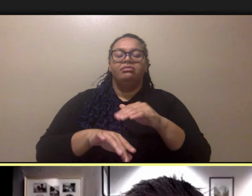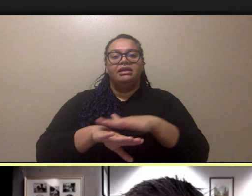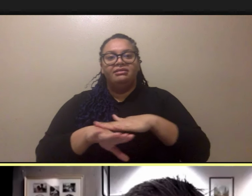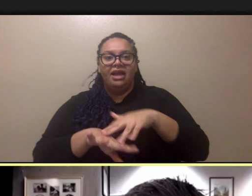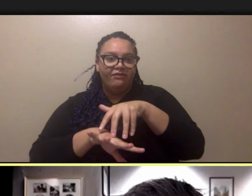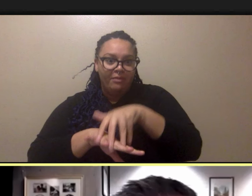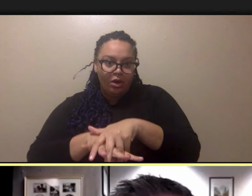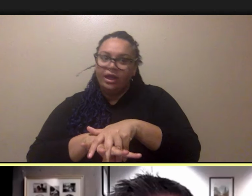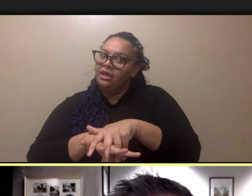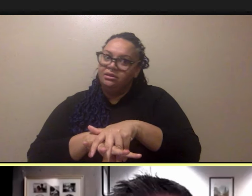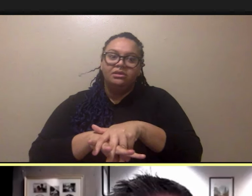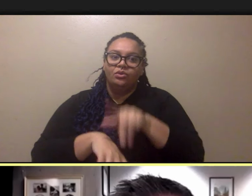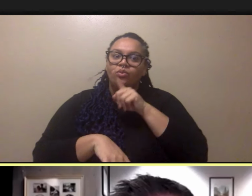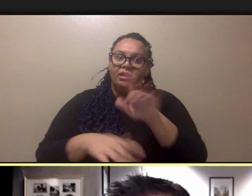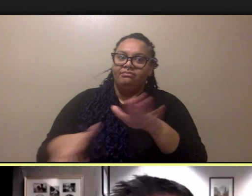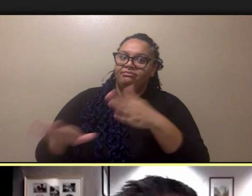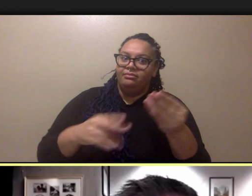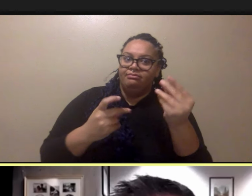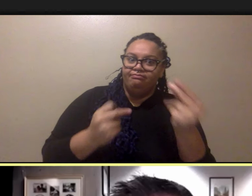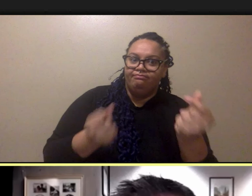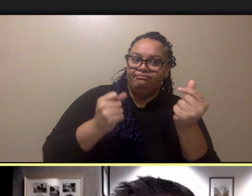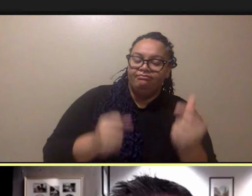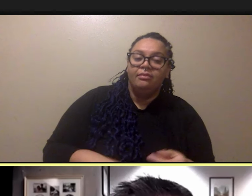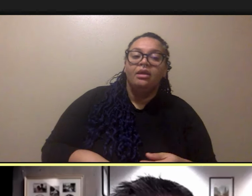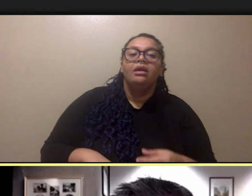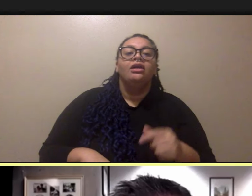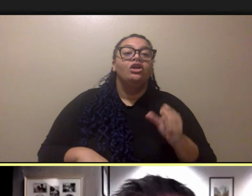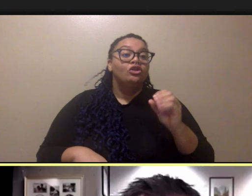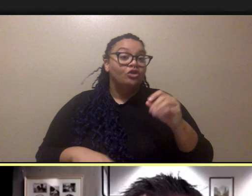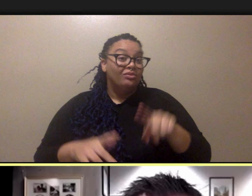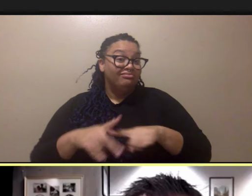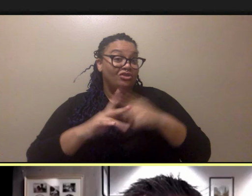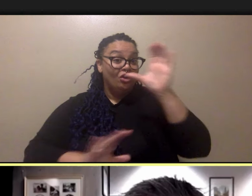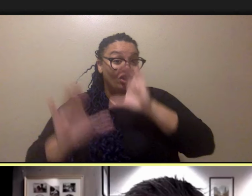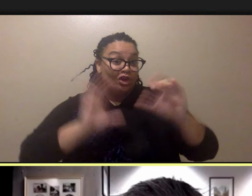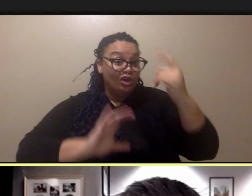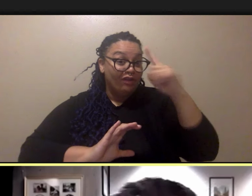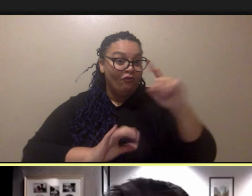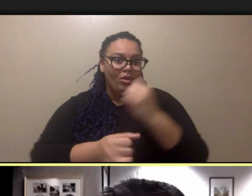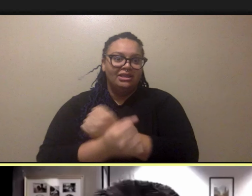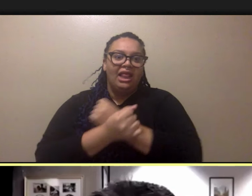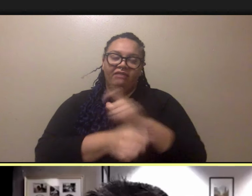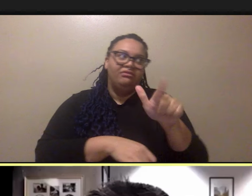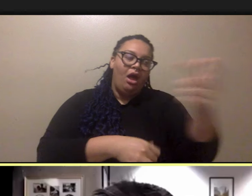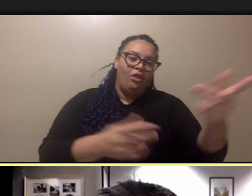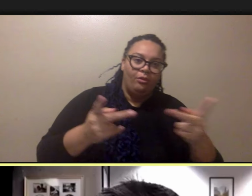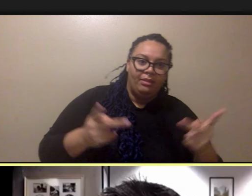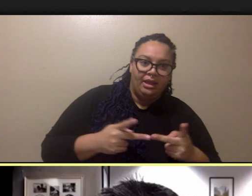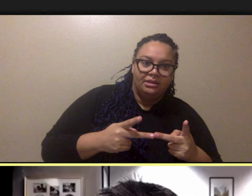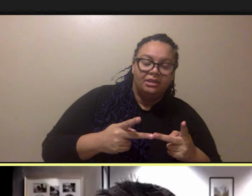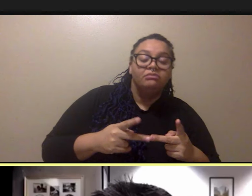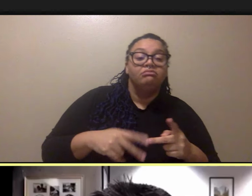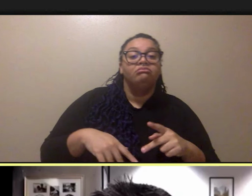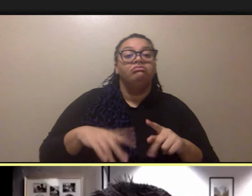depopulated very quickly. And then they started looking for labor from elsewhere. And what they developed on those islands successfully were sugar